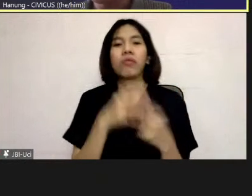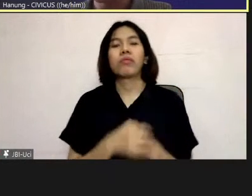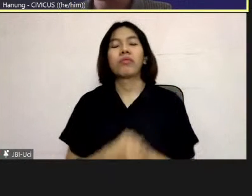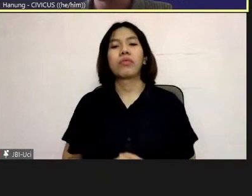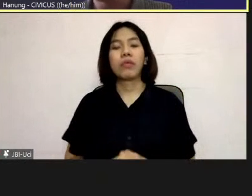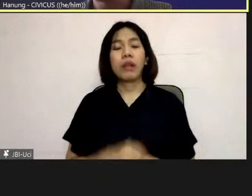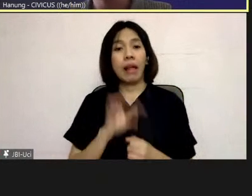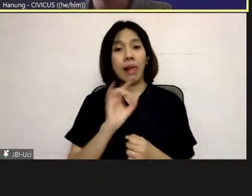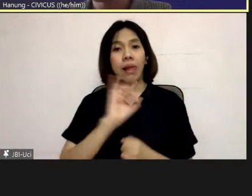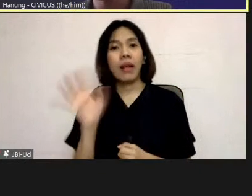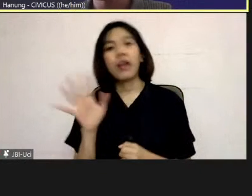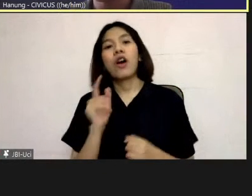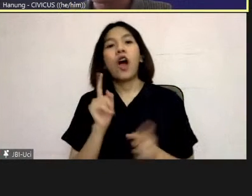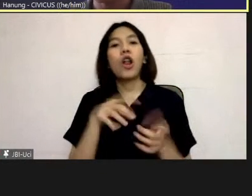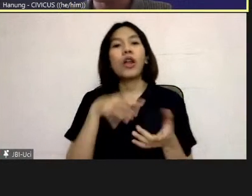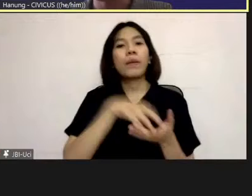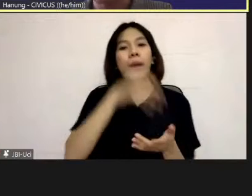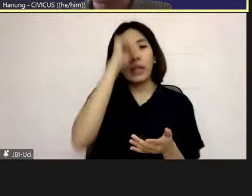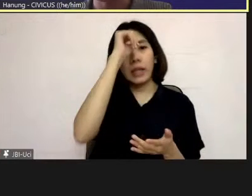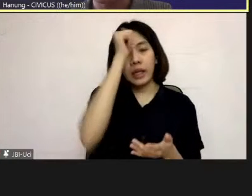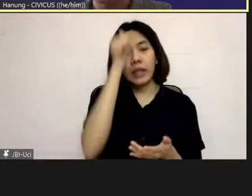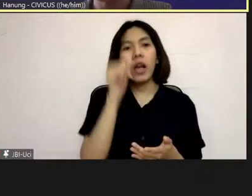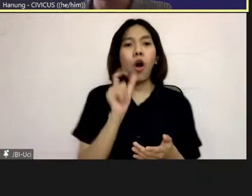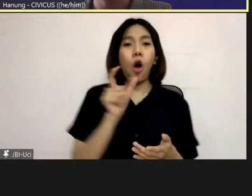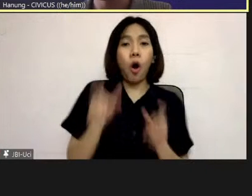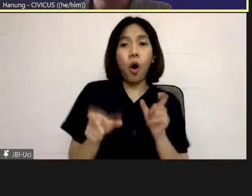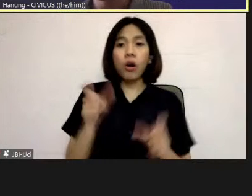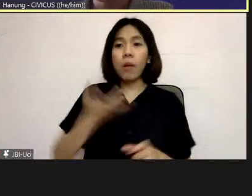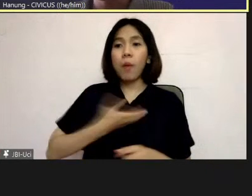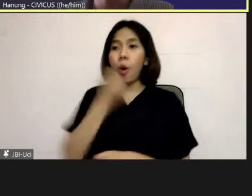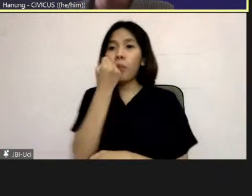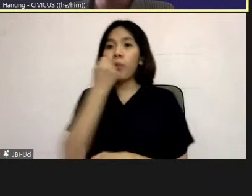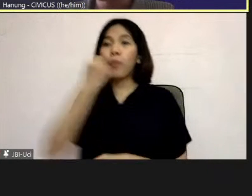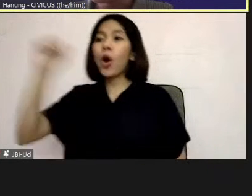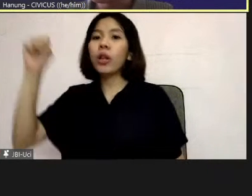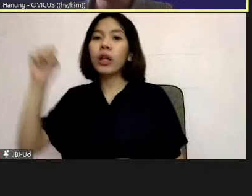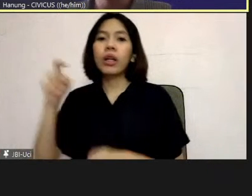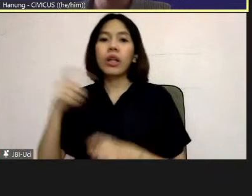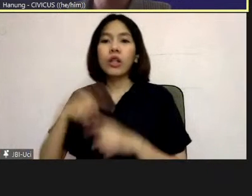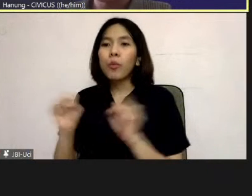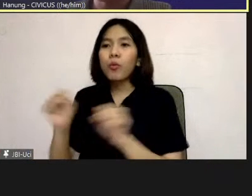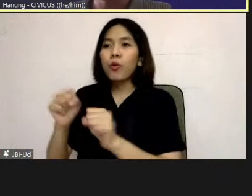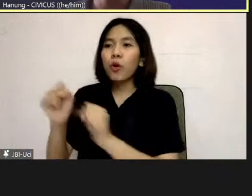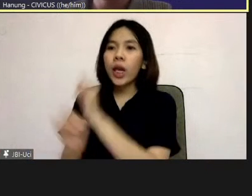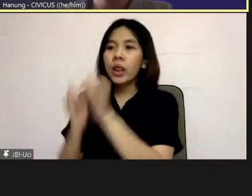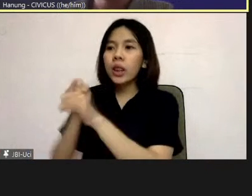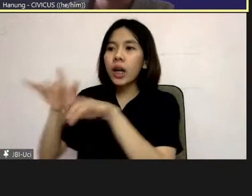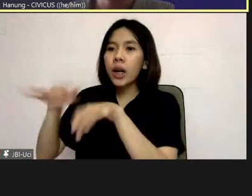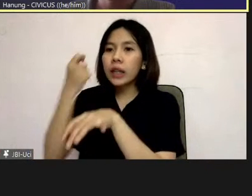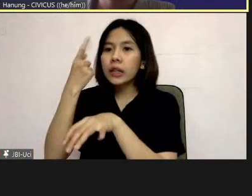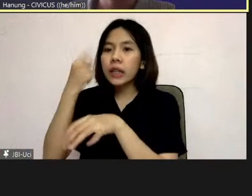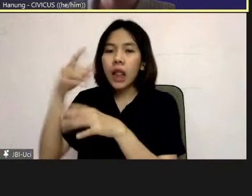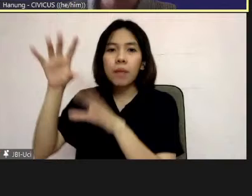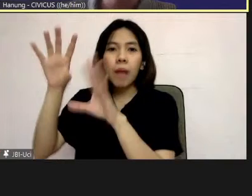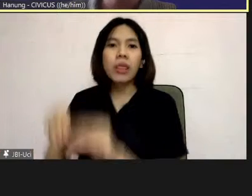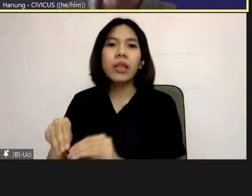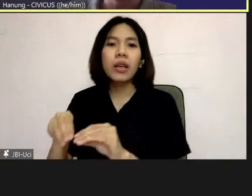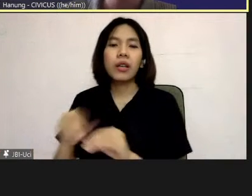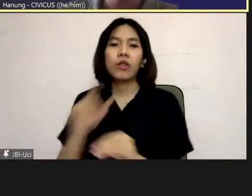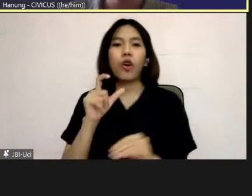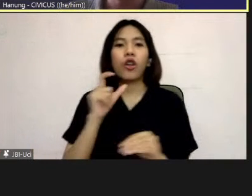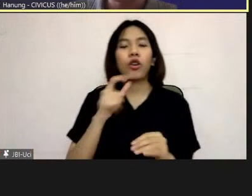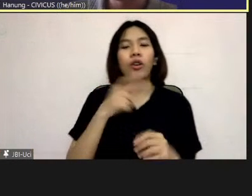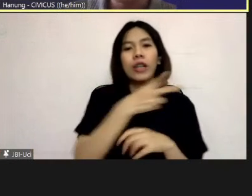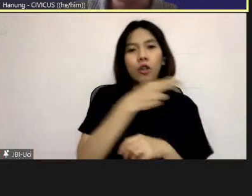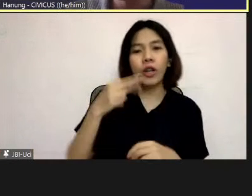the protest as well, such as happened in Thailand and Hong Kong. And the use of technologies such as the